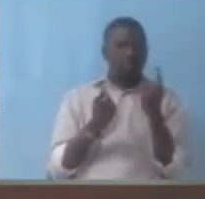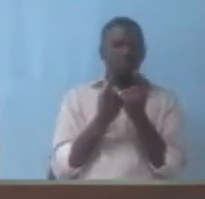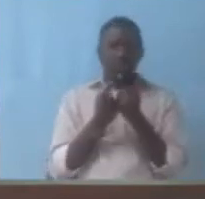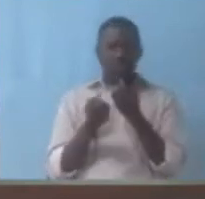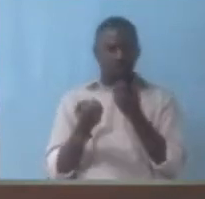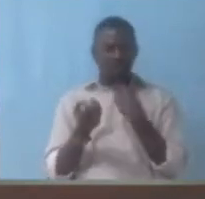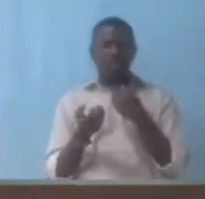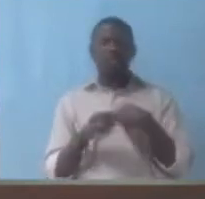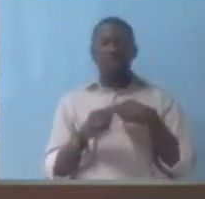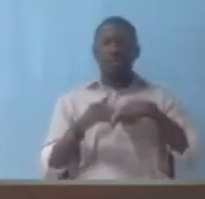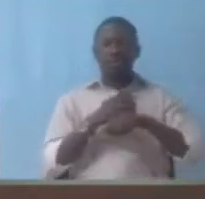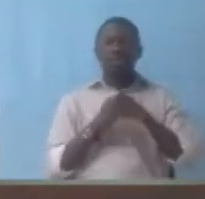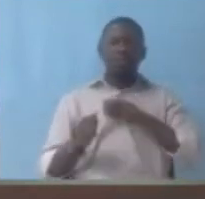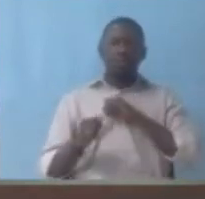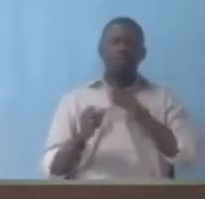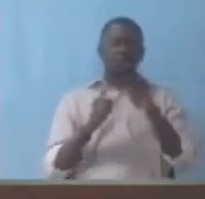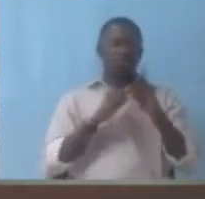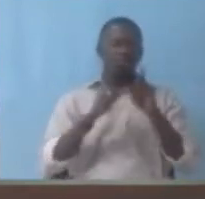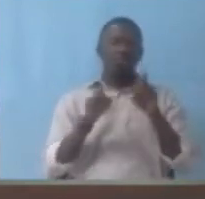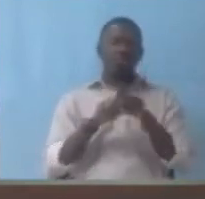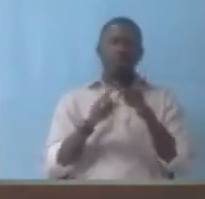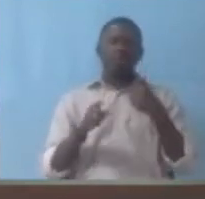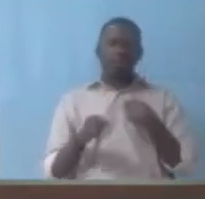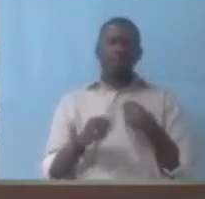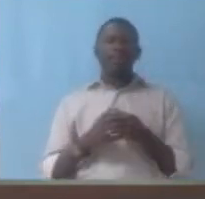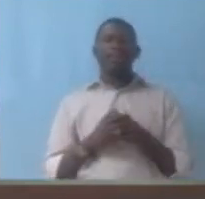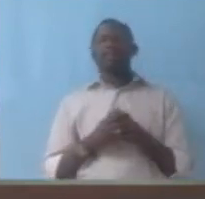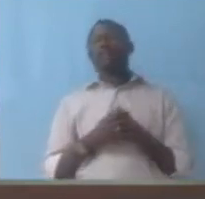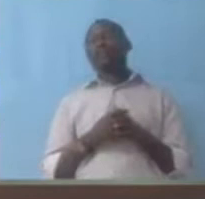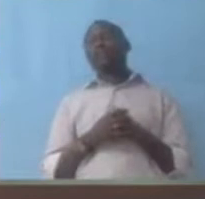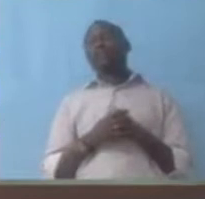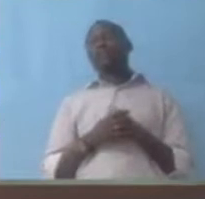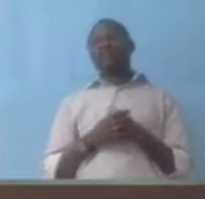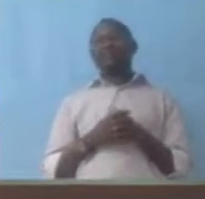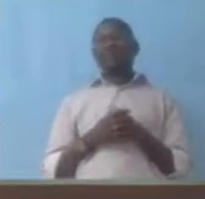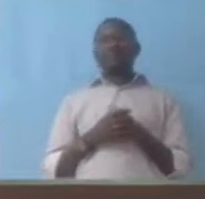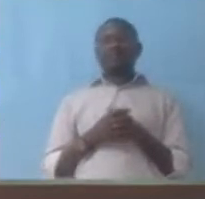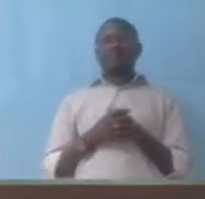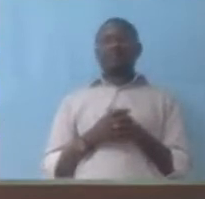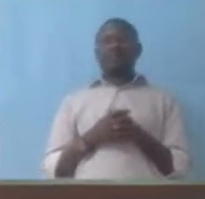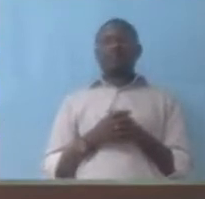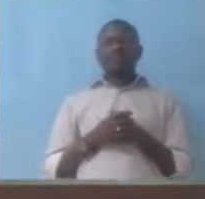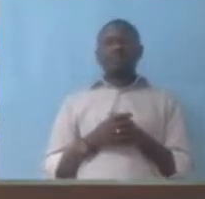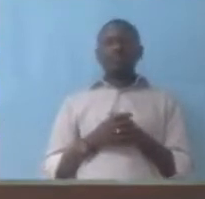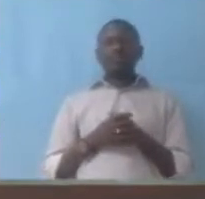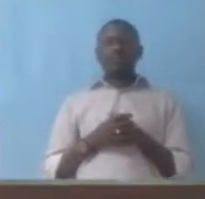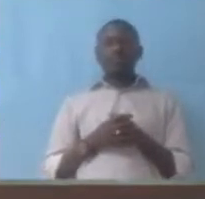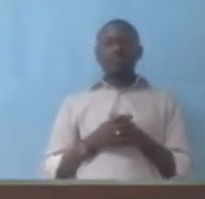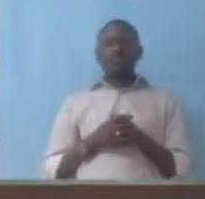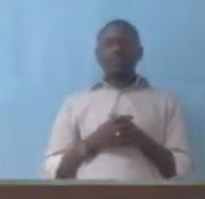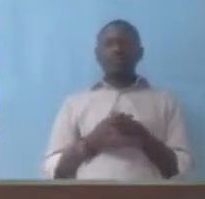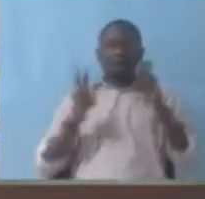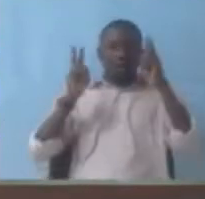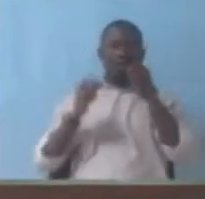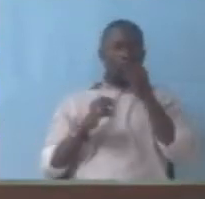me. Ana yim foko otumo be koybe commission lulondira men be kala kisikisir commission ti bari dia moko no ana yim foko. He